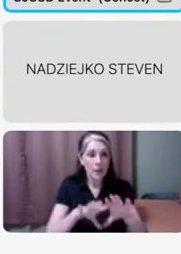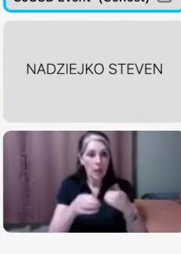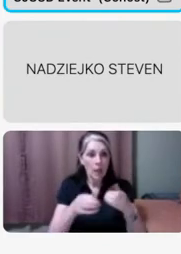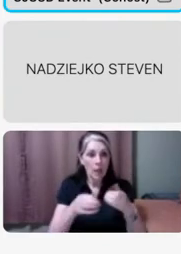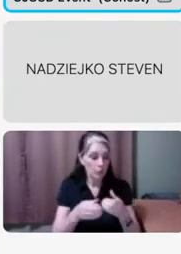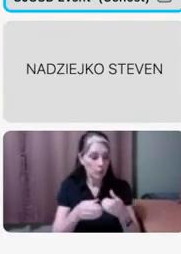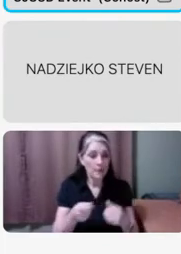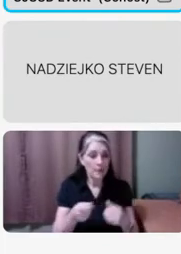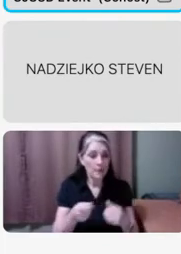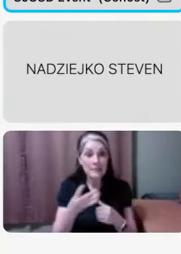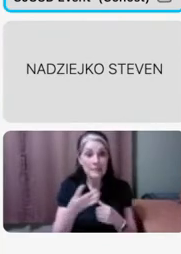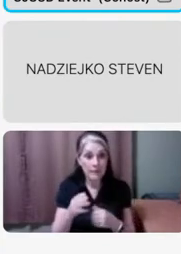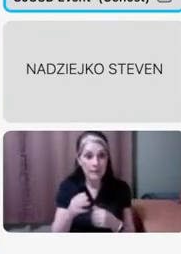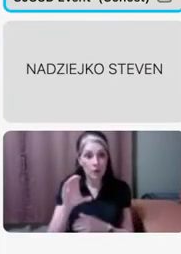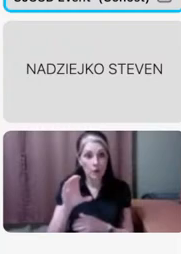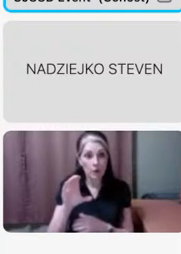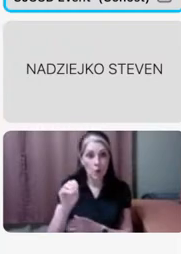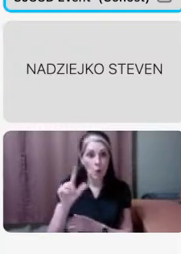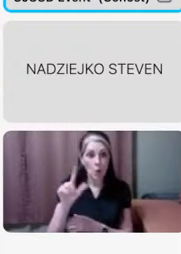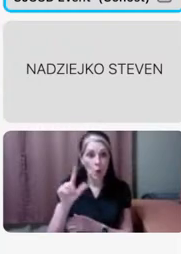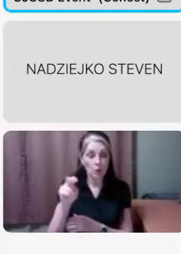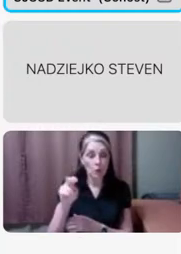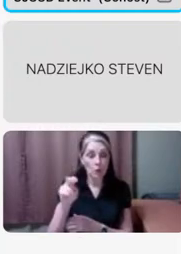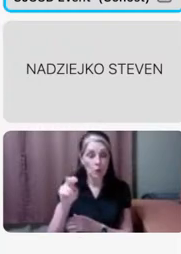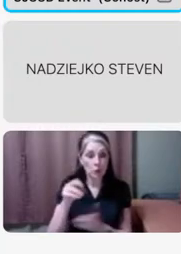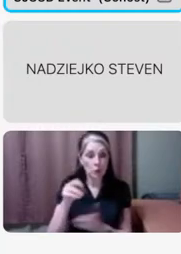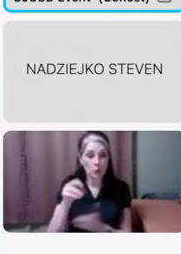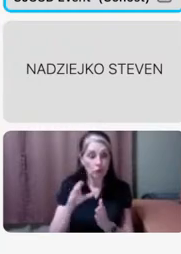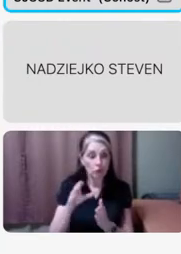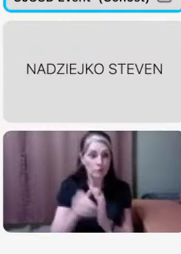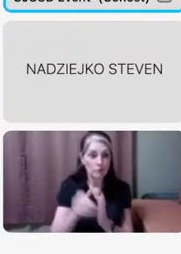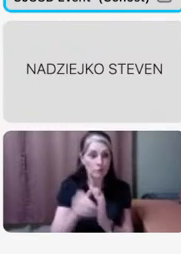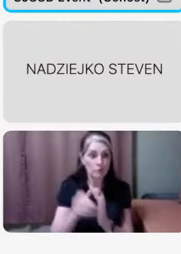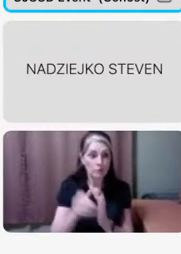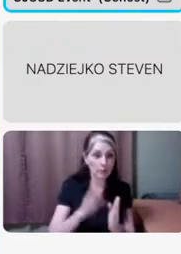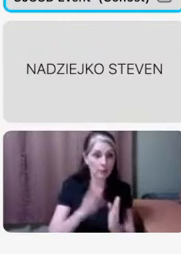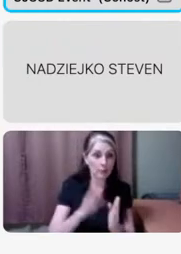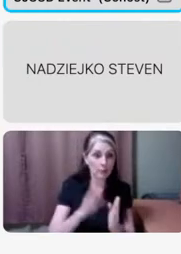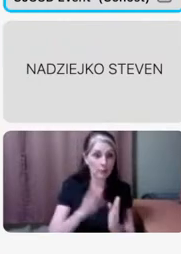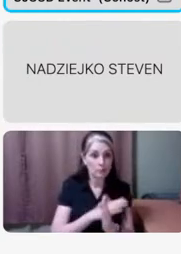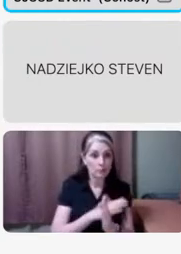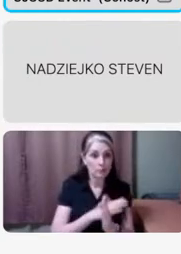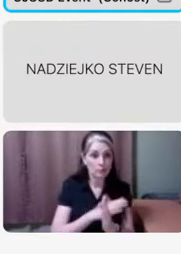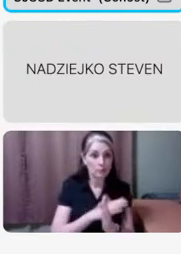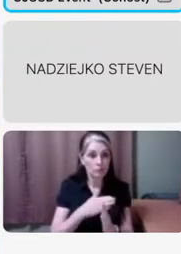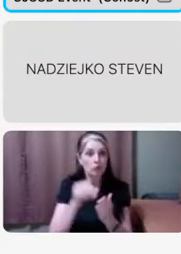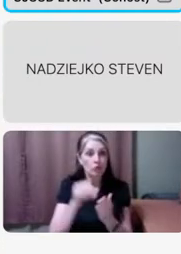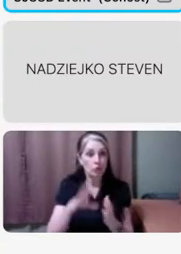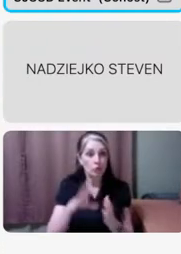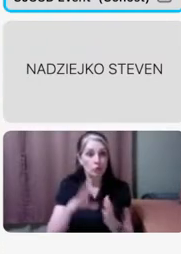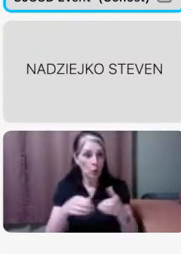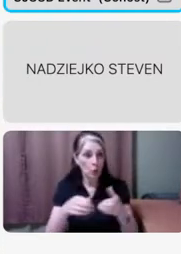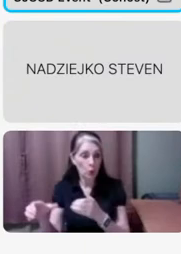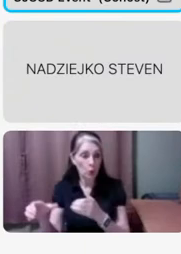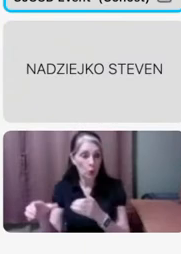musicians concerned for a student body during both lunches and both students and staff danced